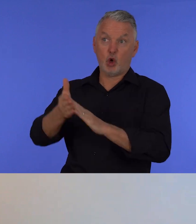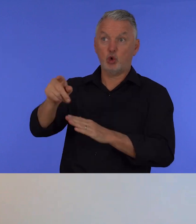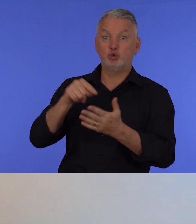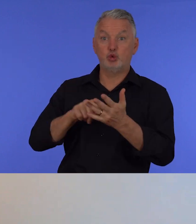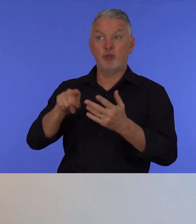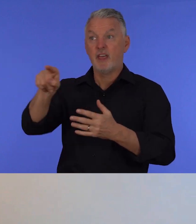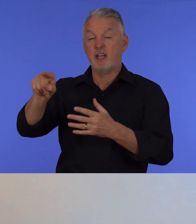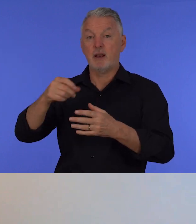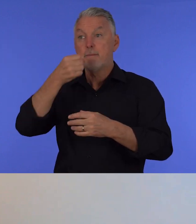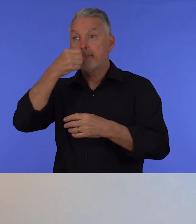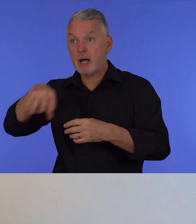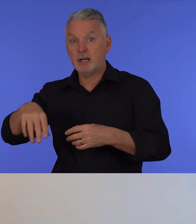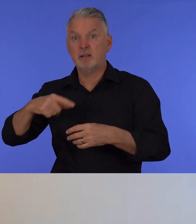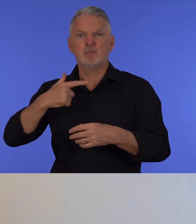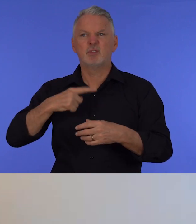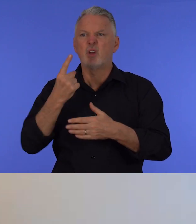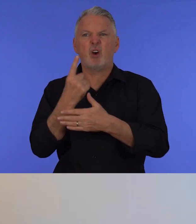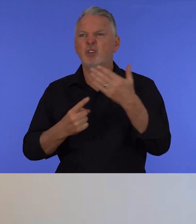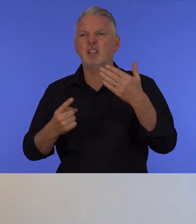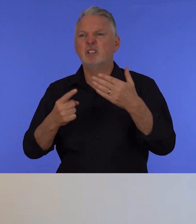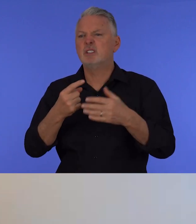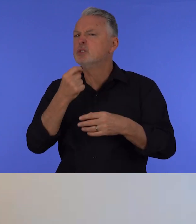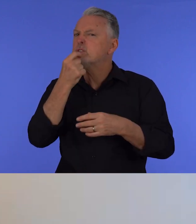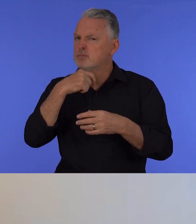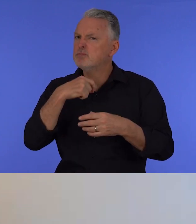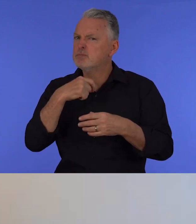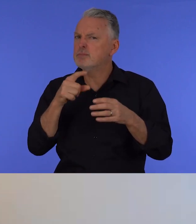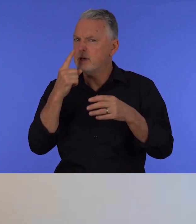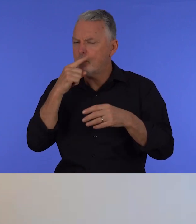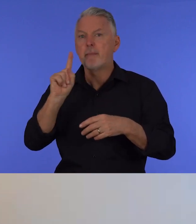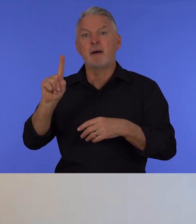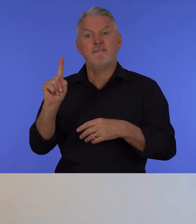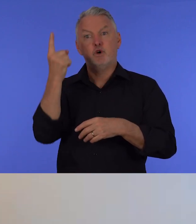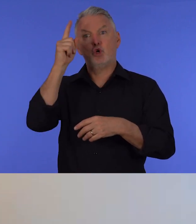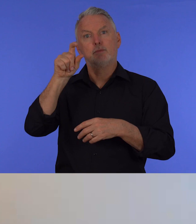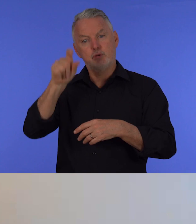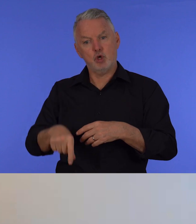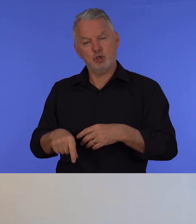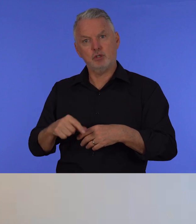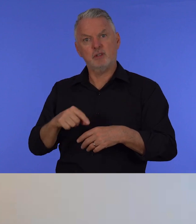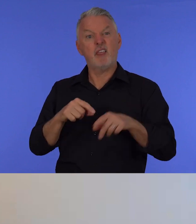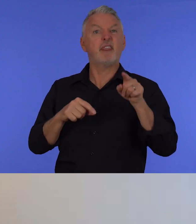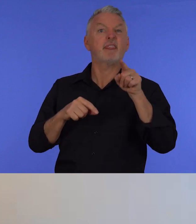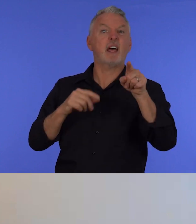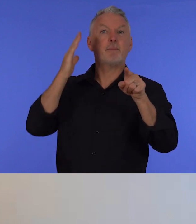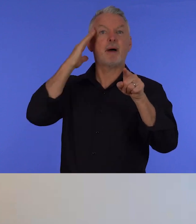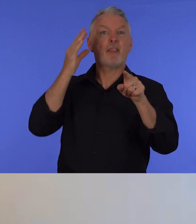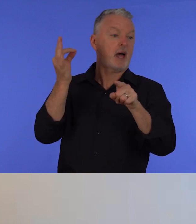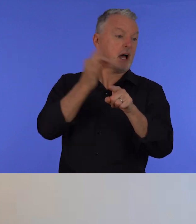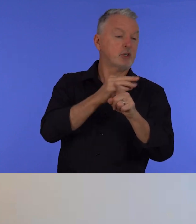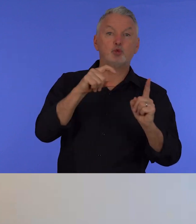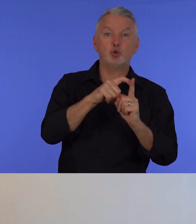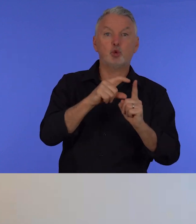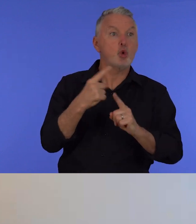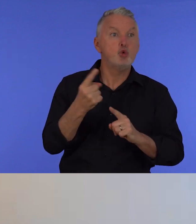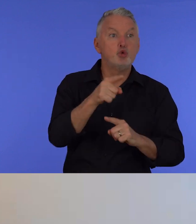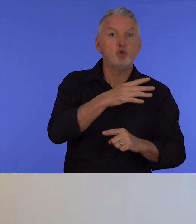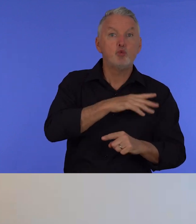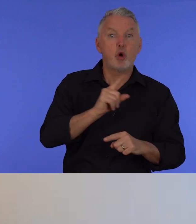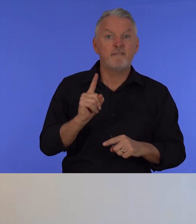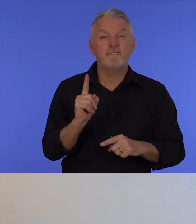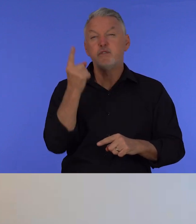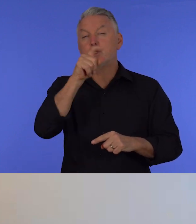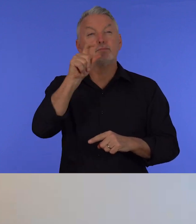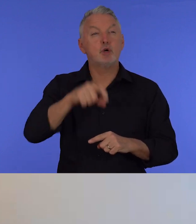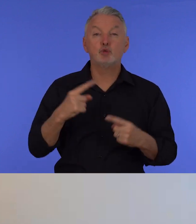the little girl's mum asked her who she wanted to come for her birthday party, because it was only a small affair. The first person that she said